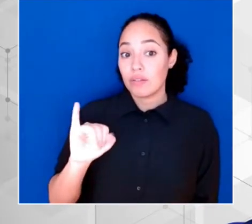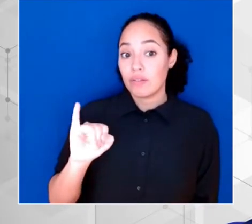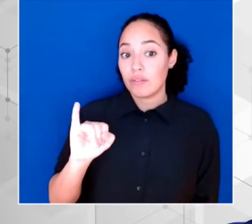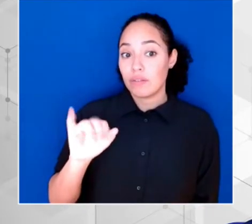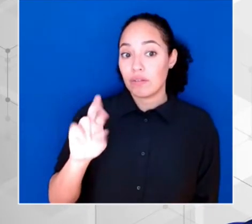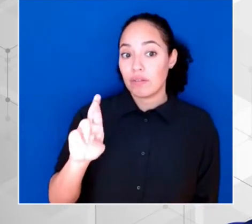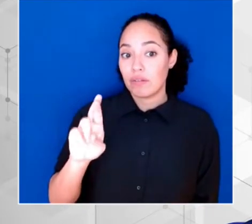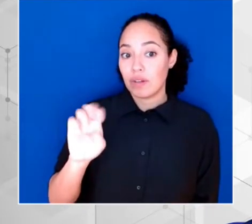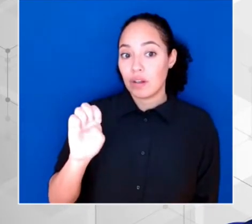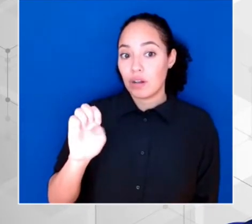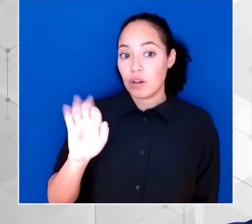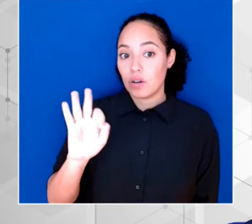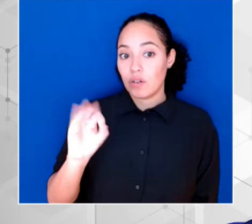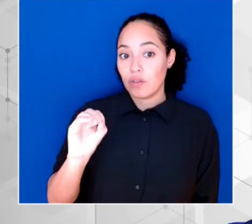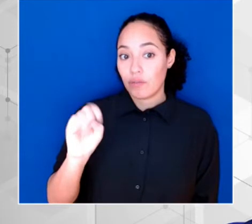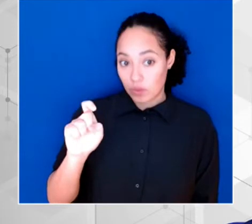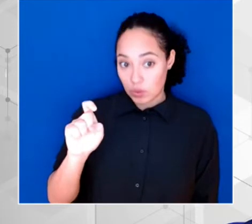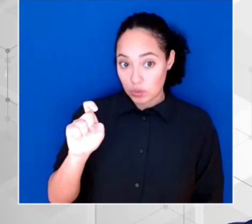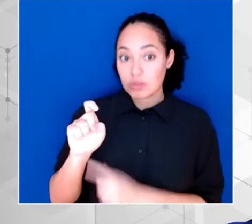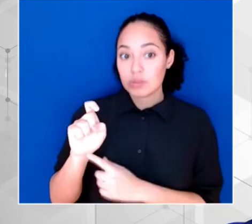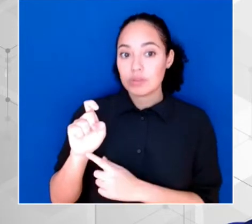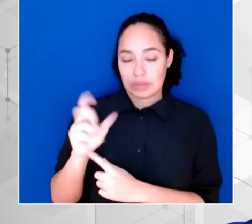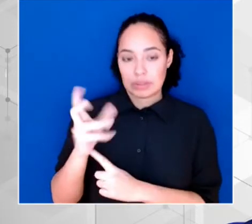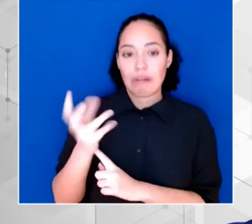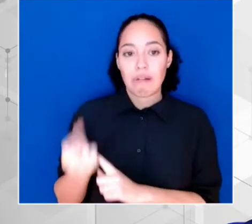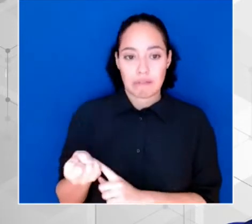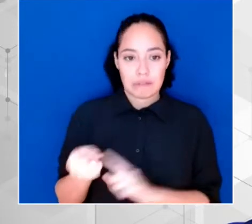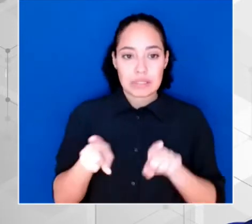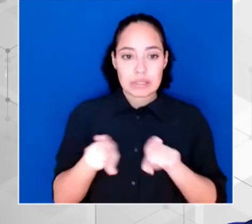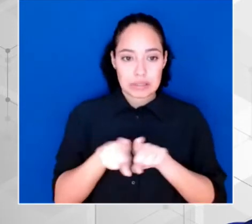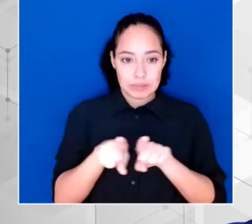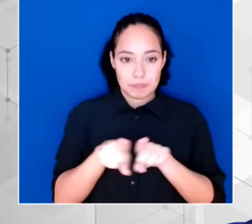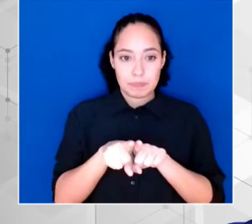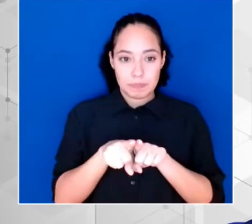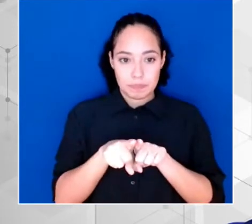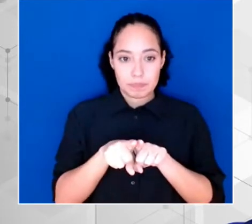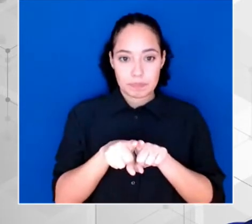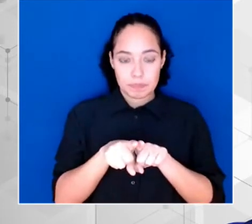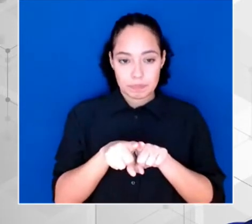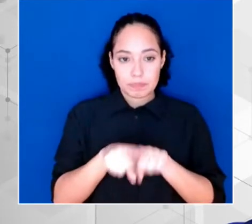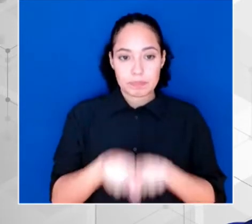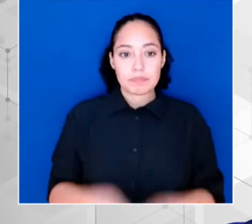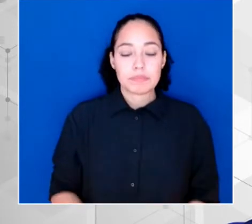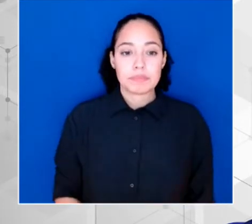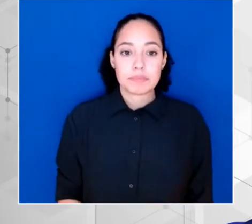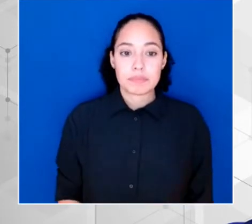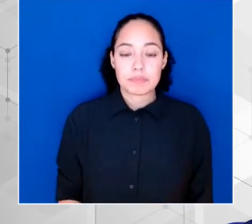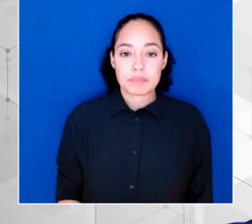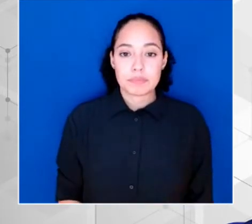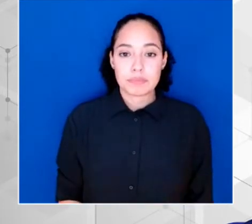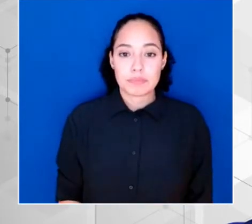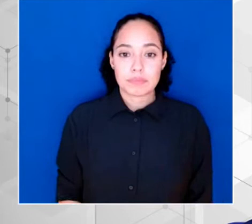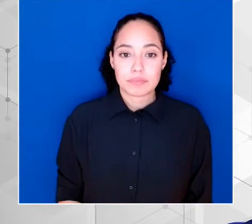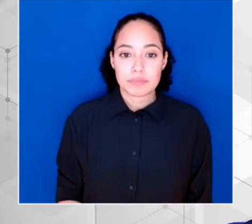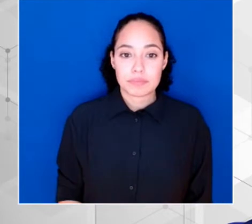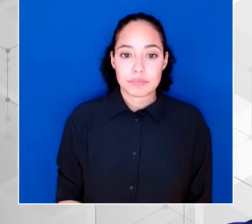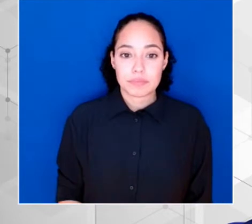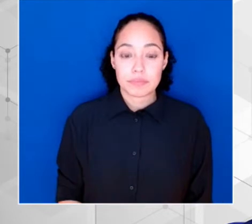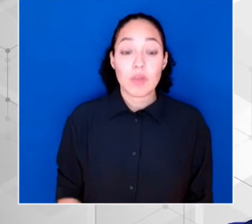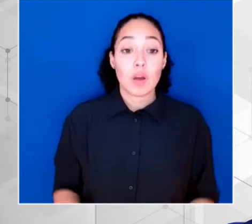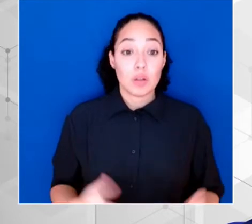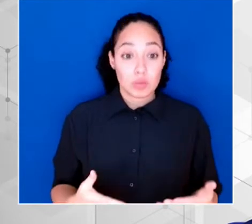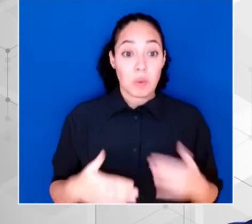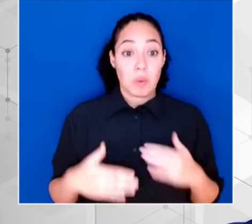pretty similar tool for that. So I recommend you to use it while you develop your